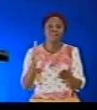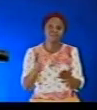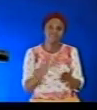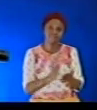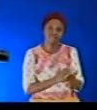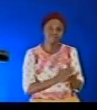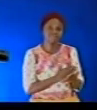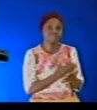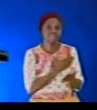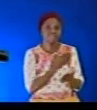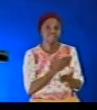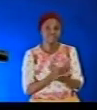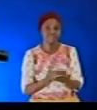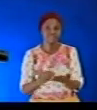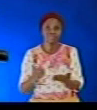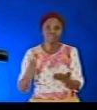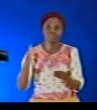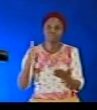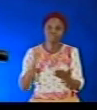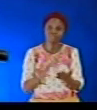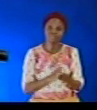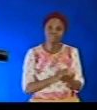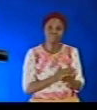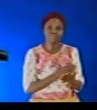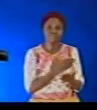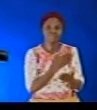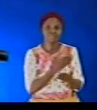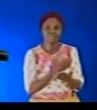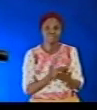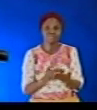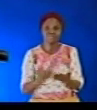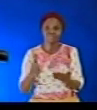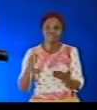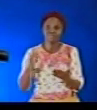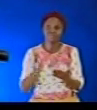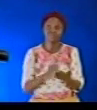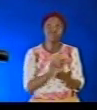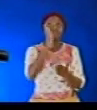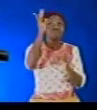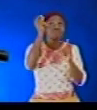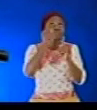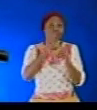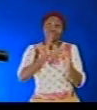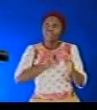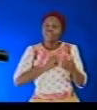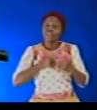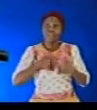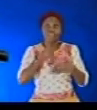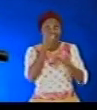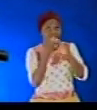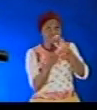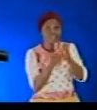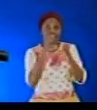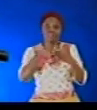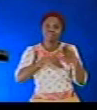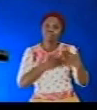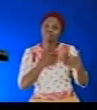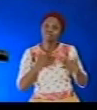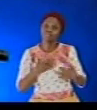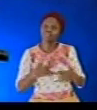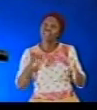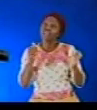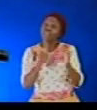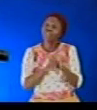power. Thy word have I hid in my heart, that I might